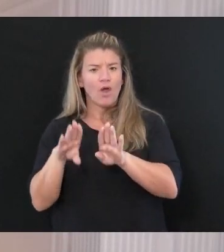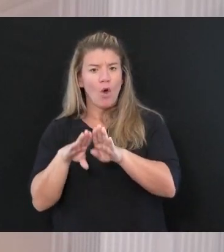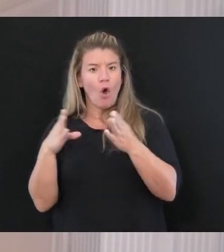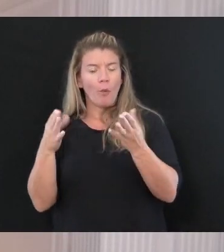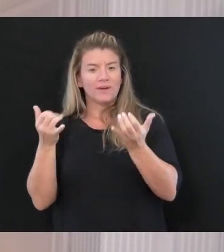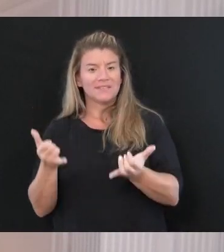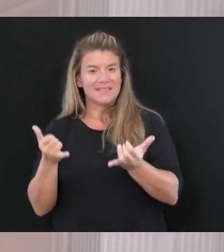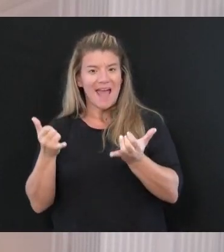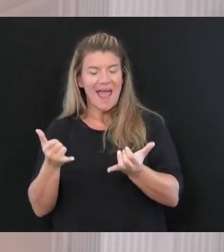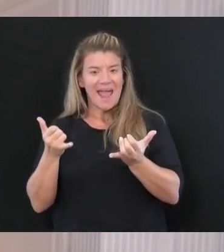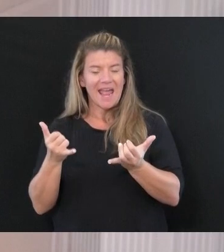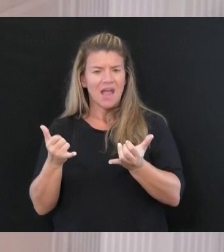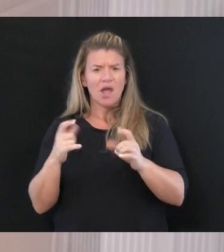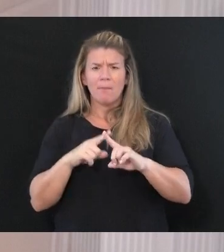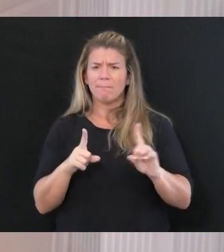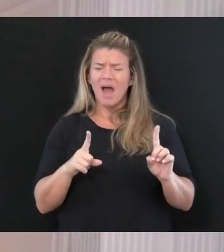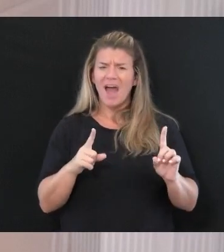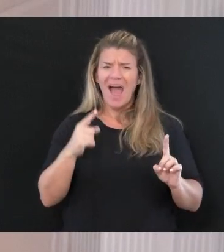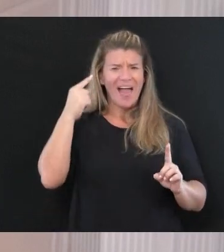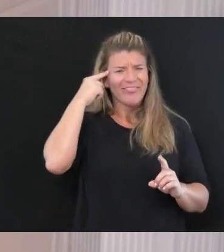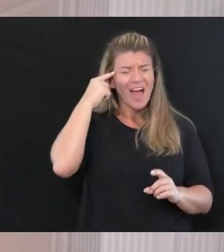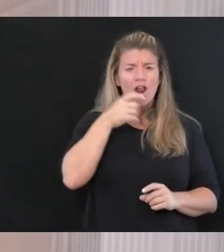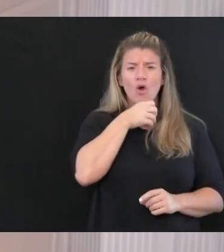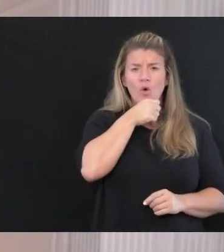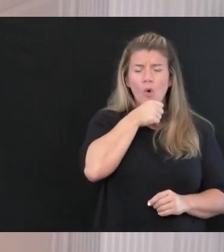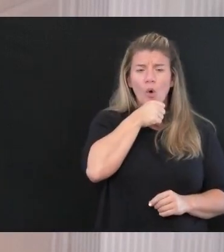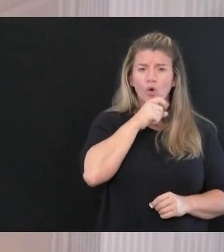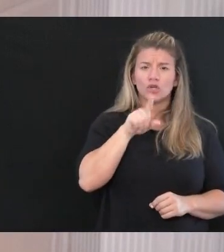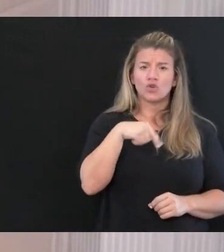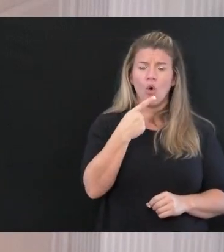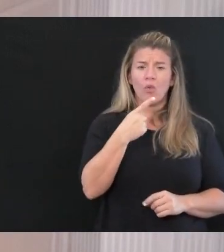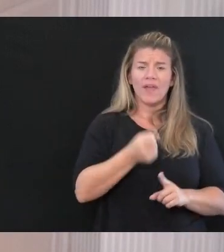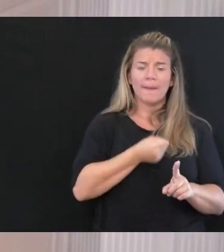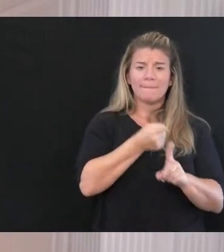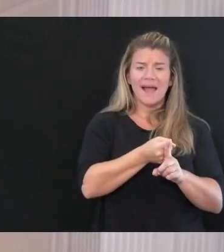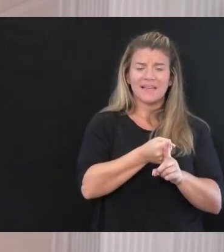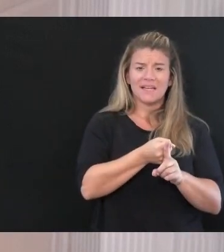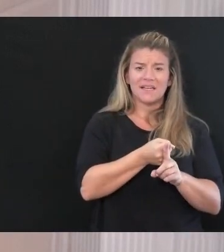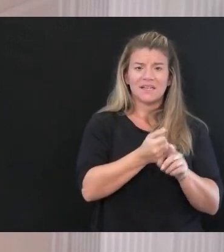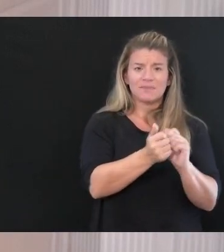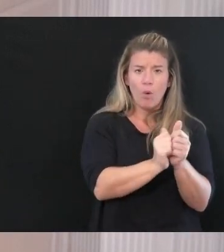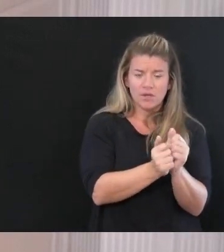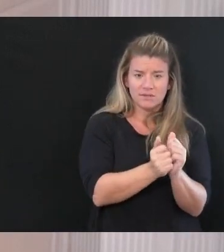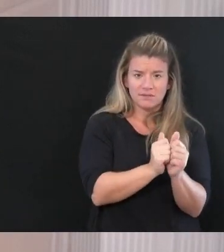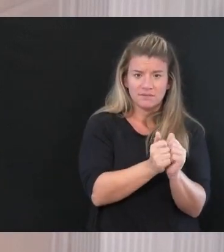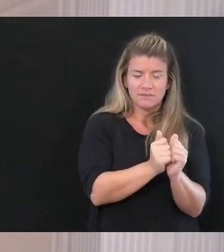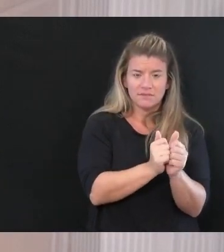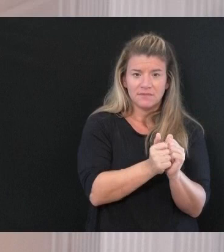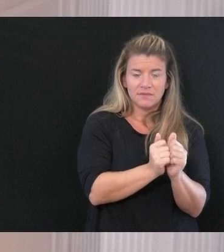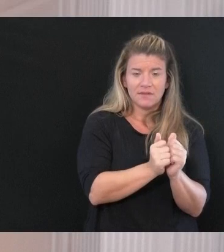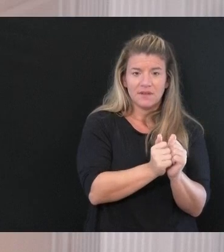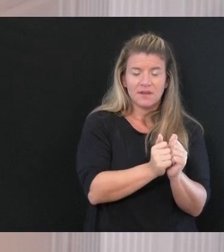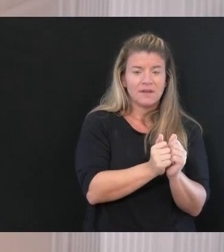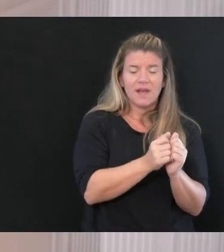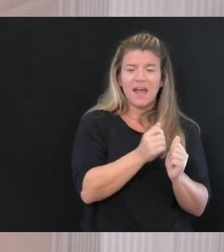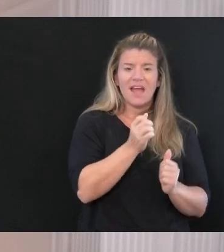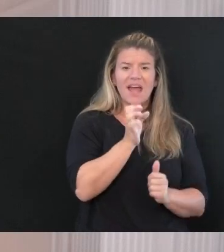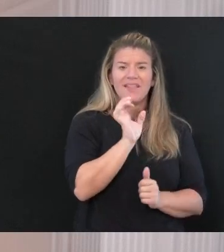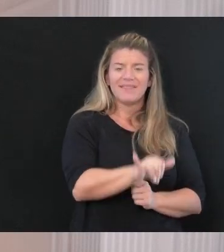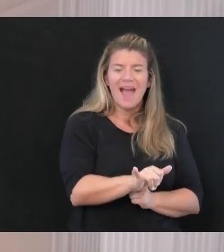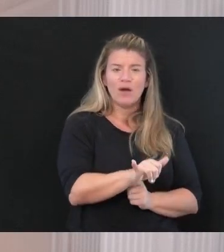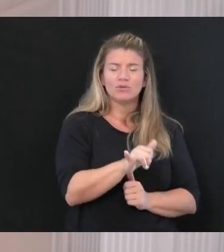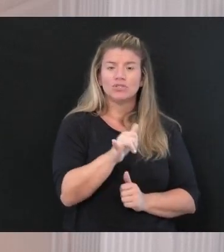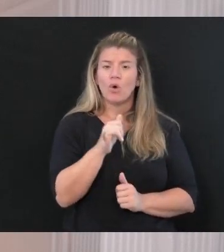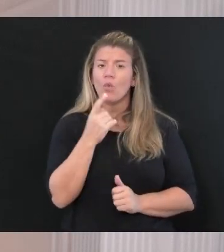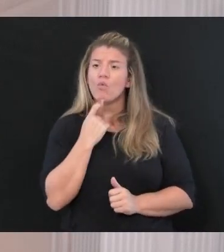have to be fully remote. Yet I thought that orange only affected of sports, and it was red